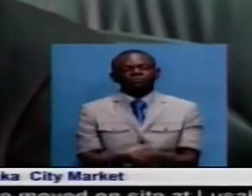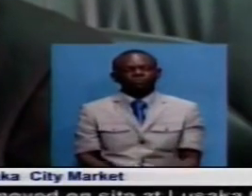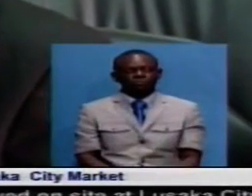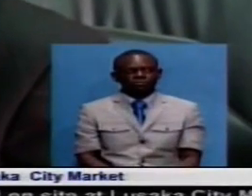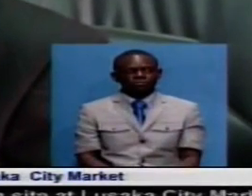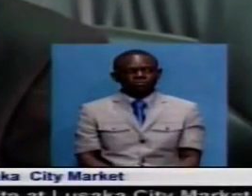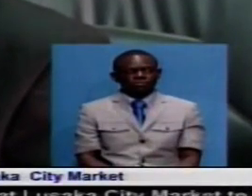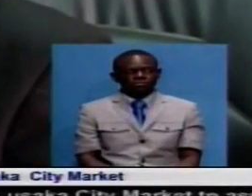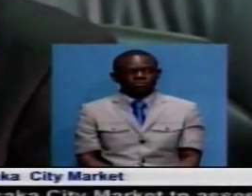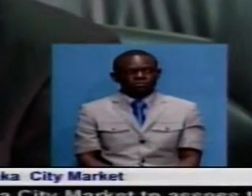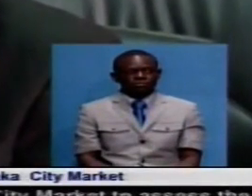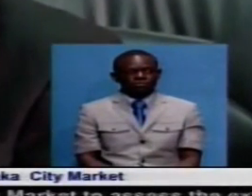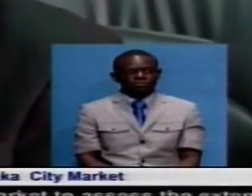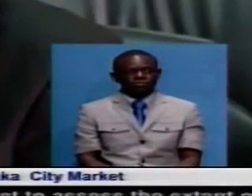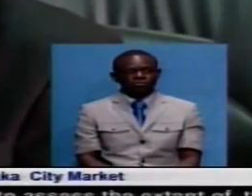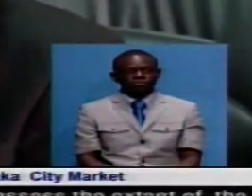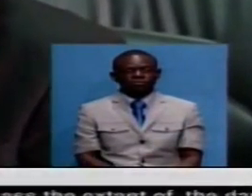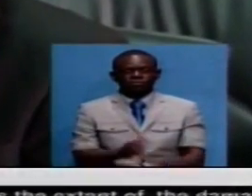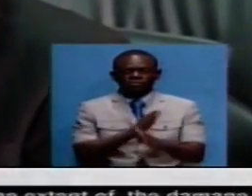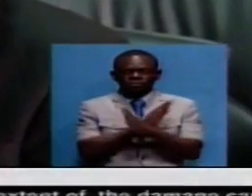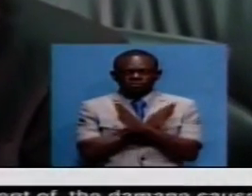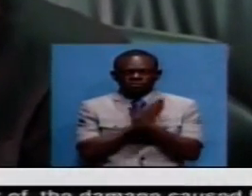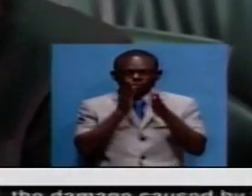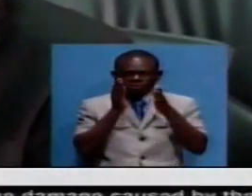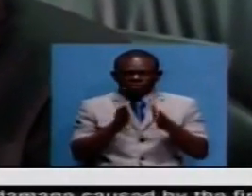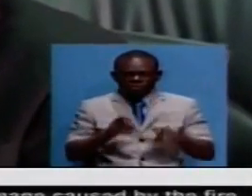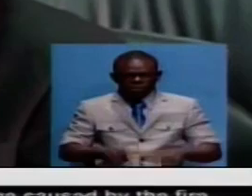about our way of lives. We are the same